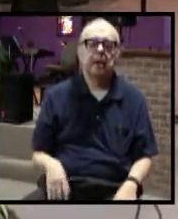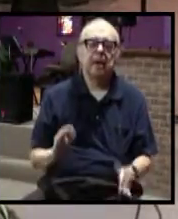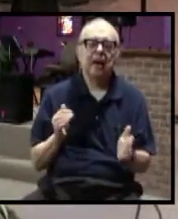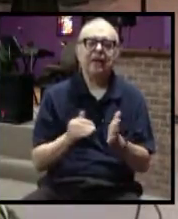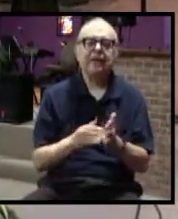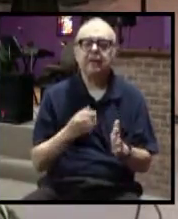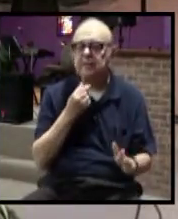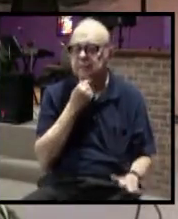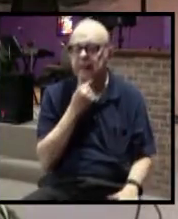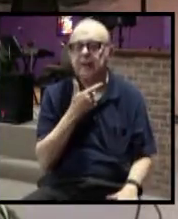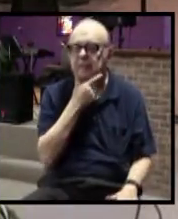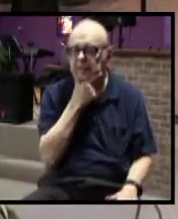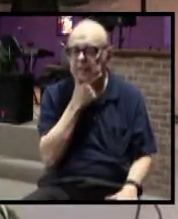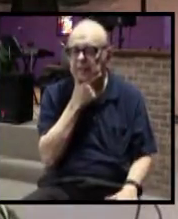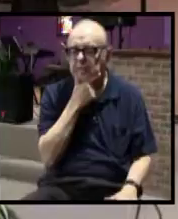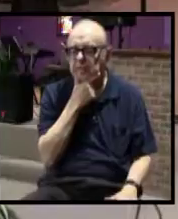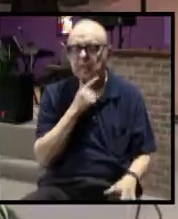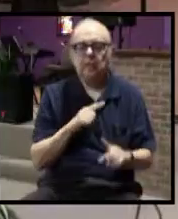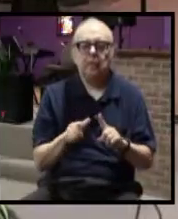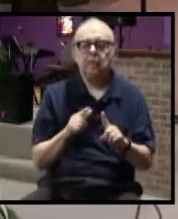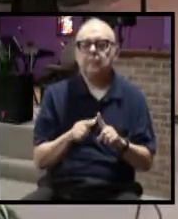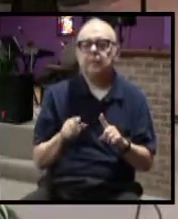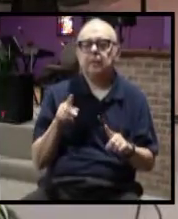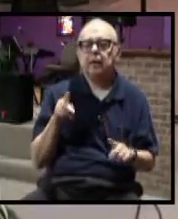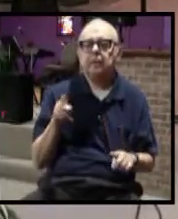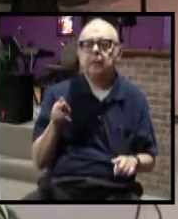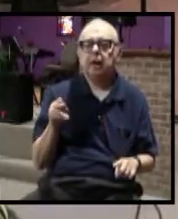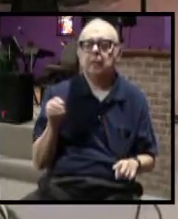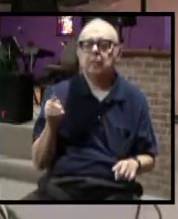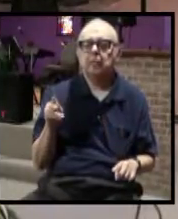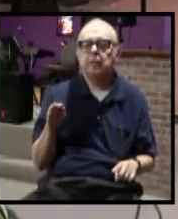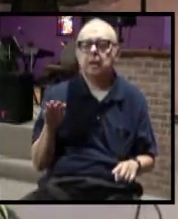and homophobic and all kinds of phobics.